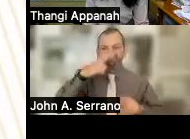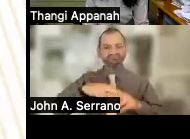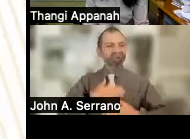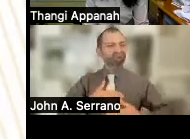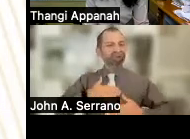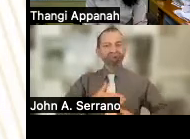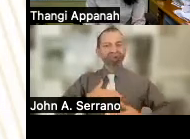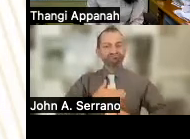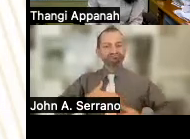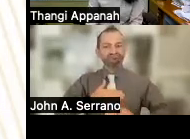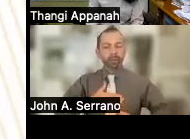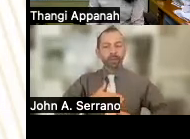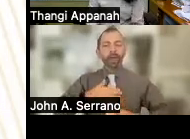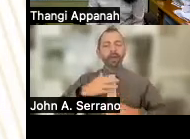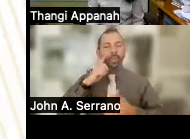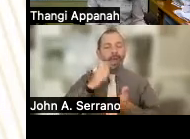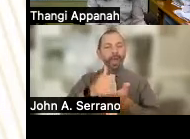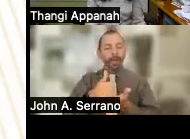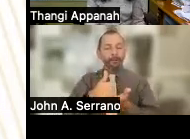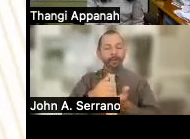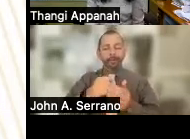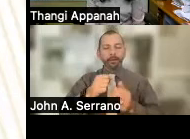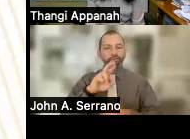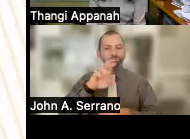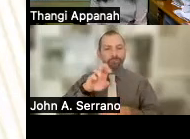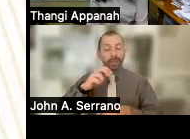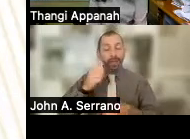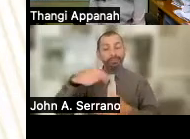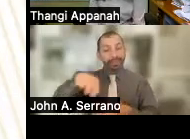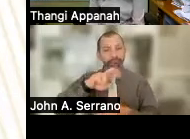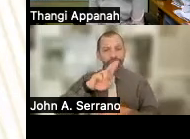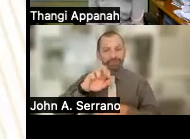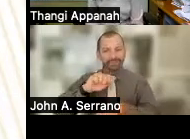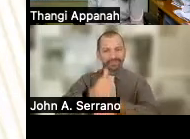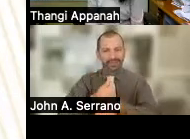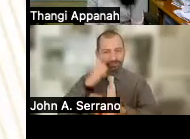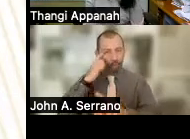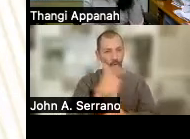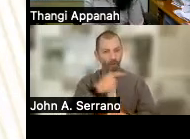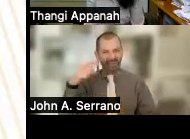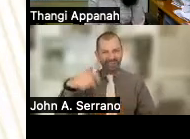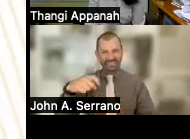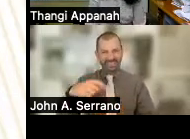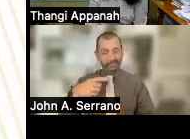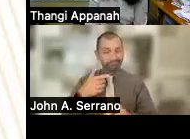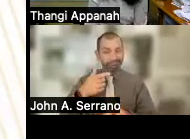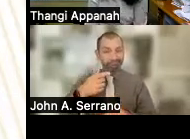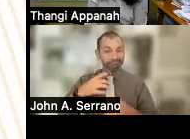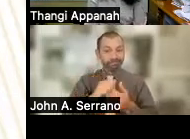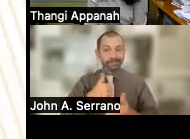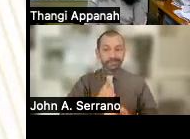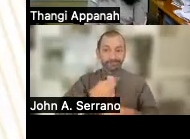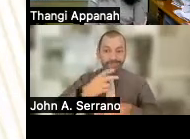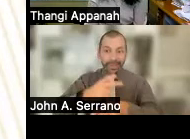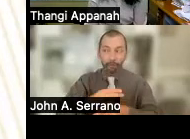time aside to have fun, something that we enjoy. That in itself is helpful to allow people to